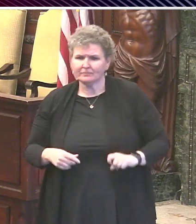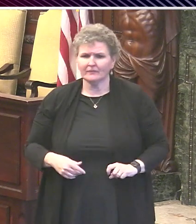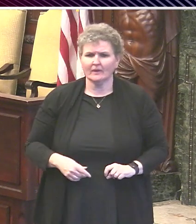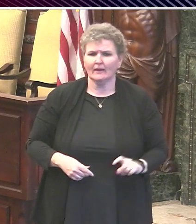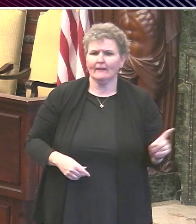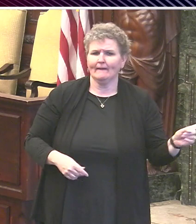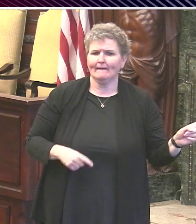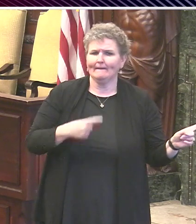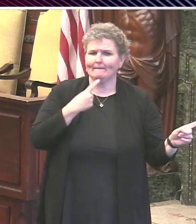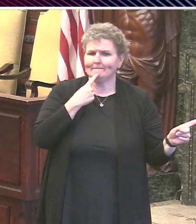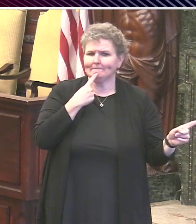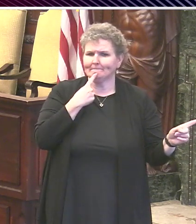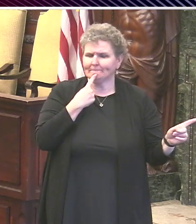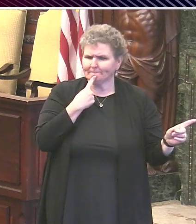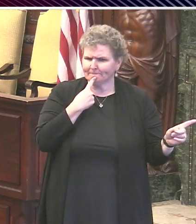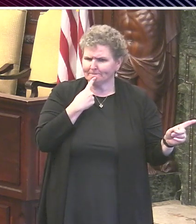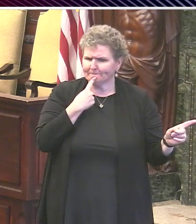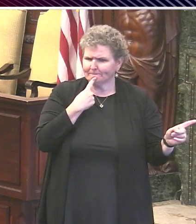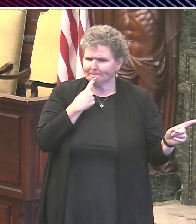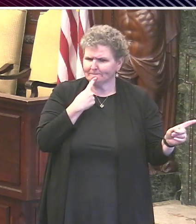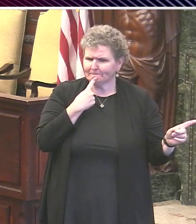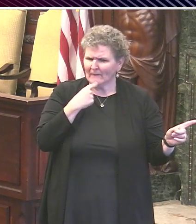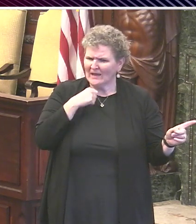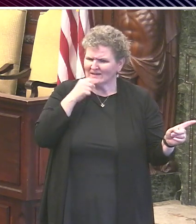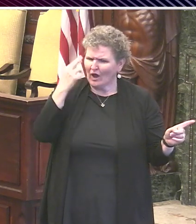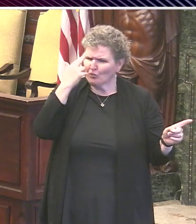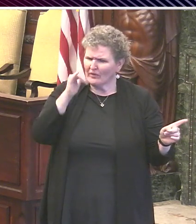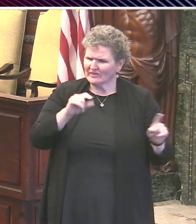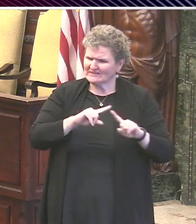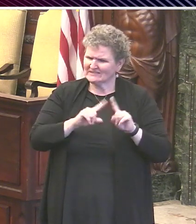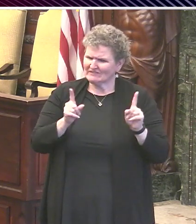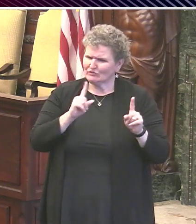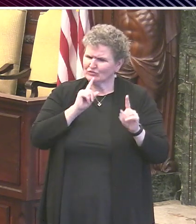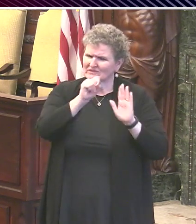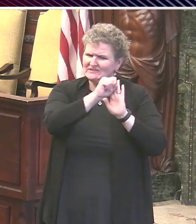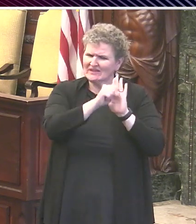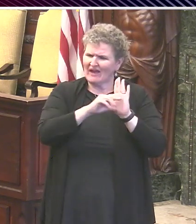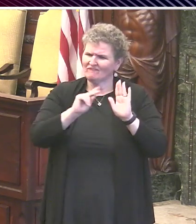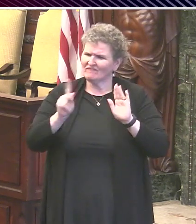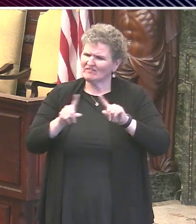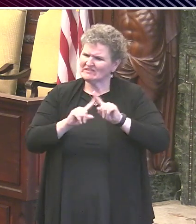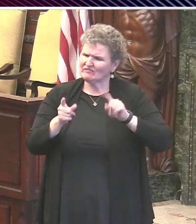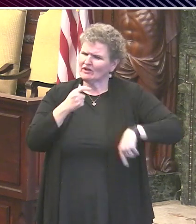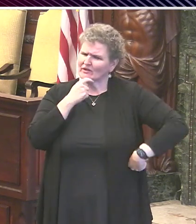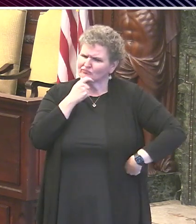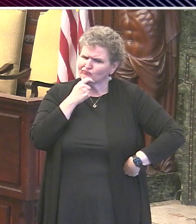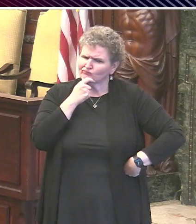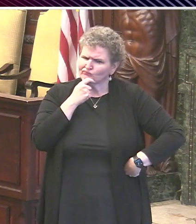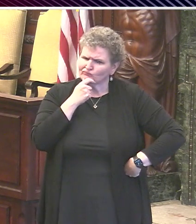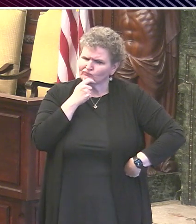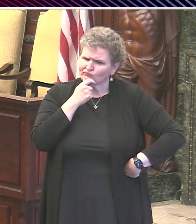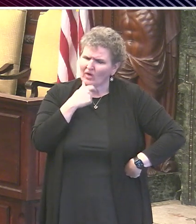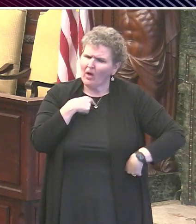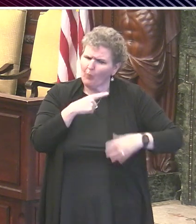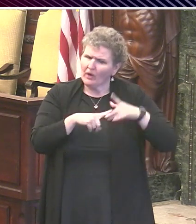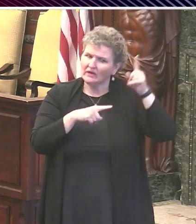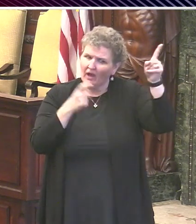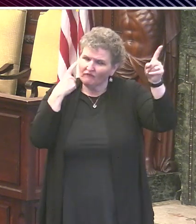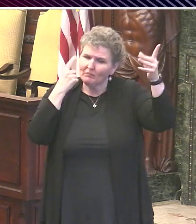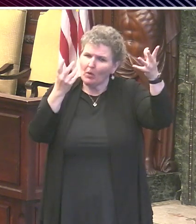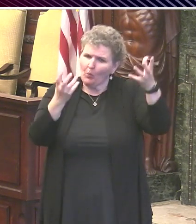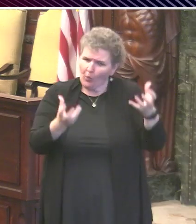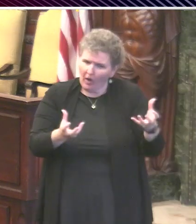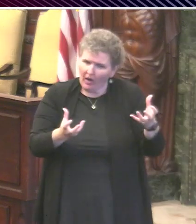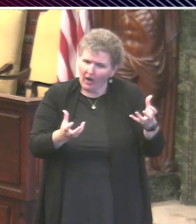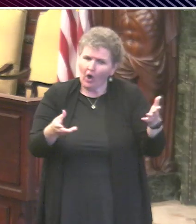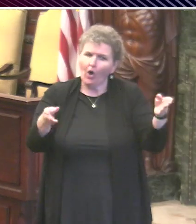not recognized that there was that difference between the state and Philadelphia. I think what the governor wanted to do is basically close bars, but allow restaurants to